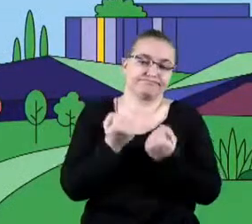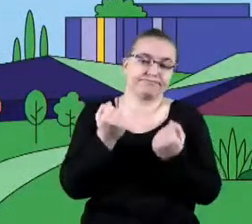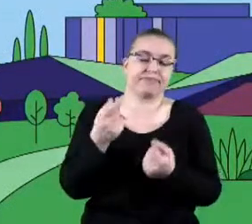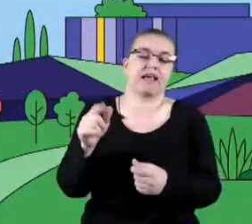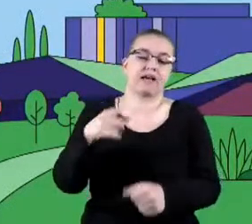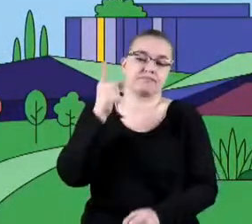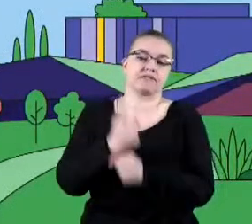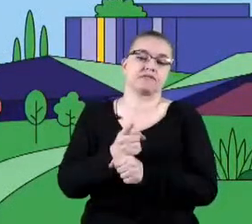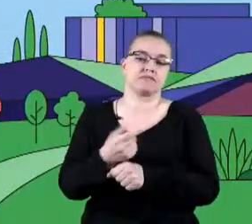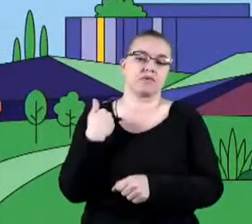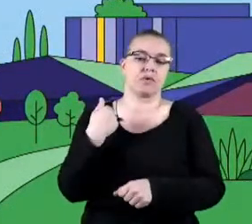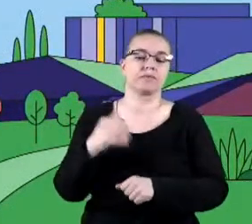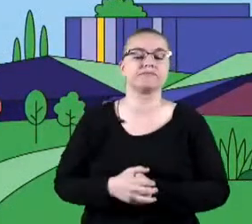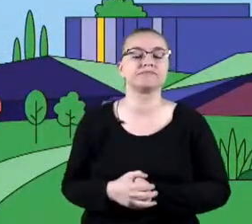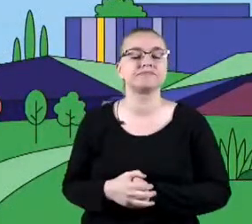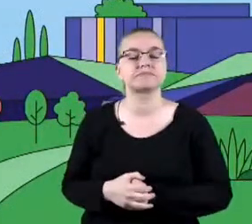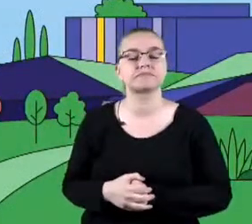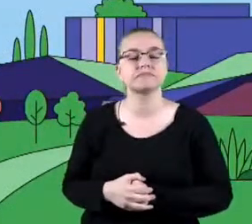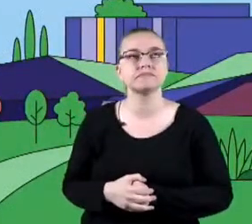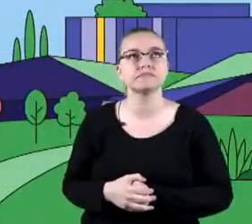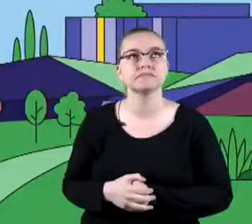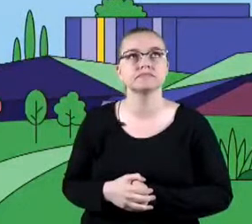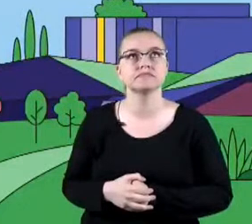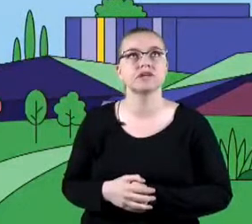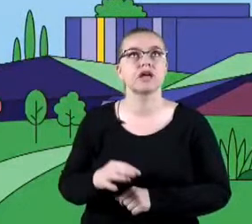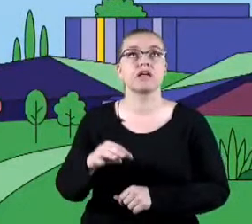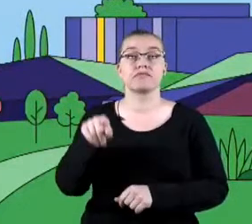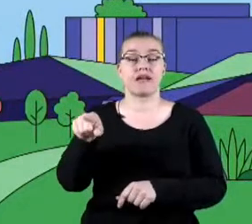not our choosing.